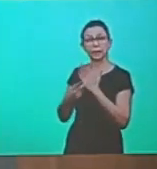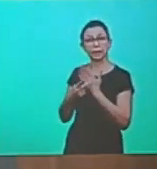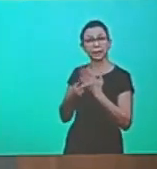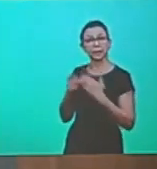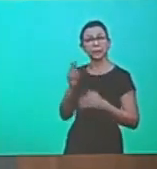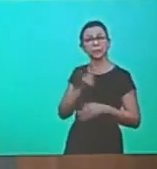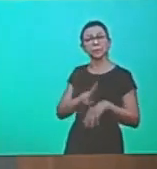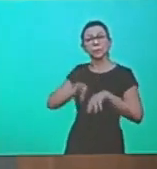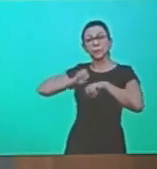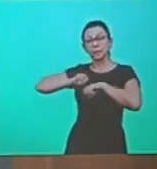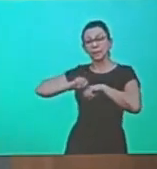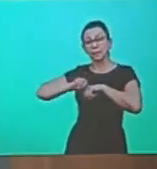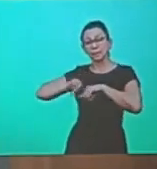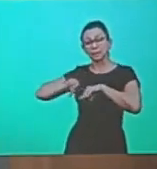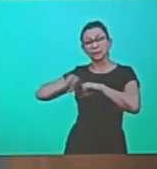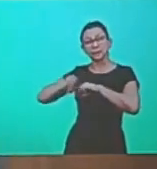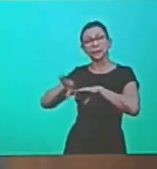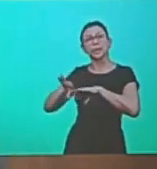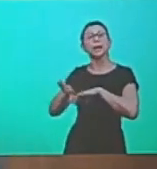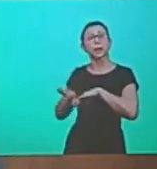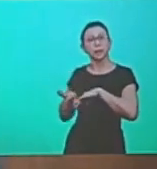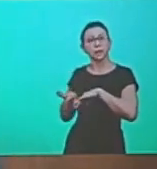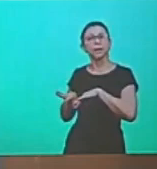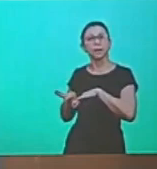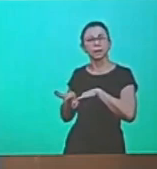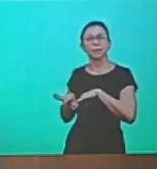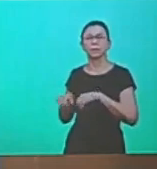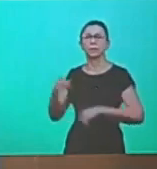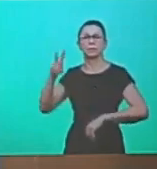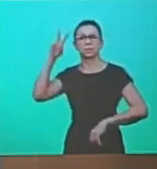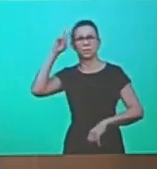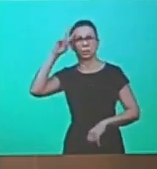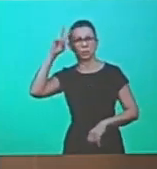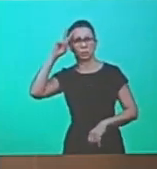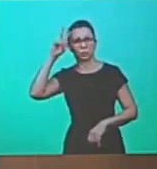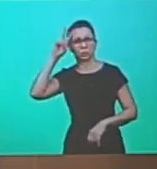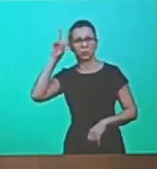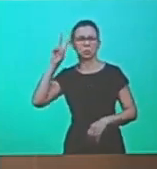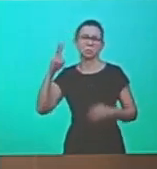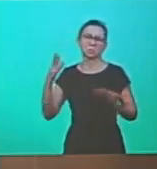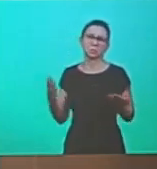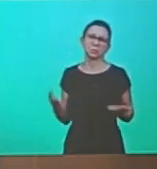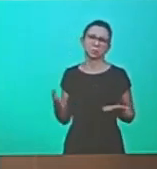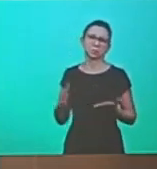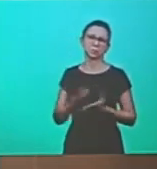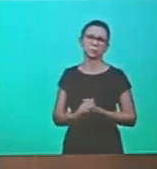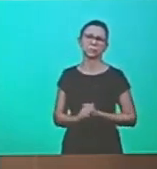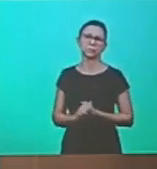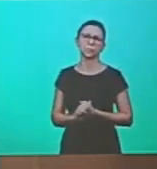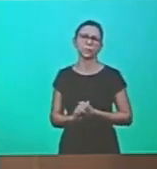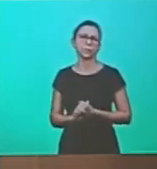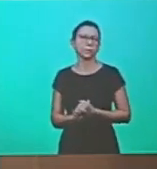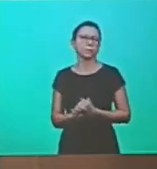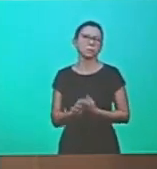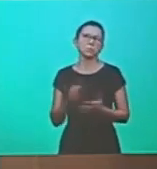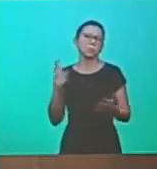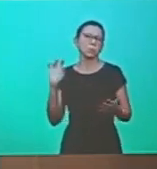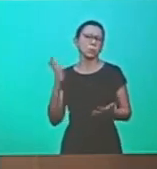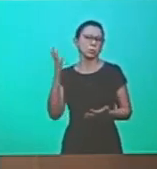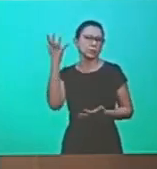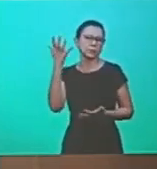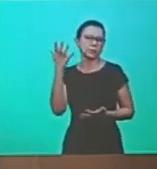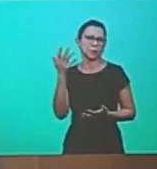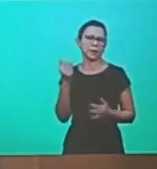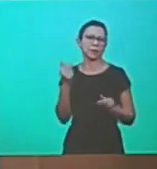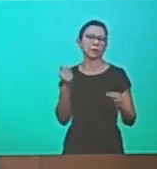what a parable is? A parable is a way that Jesus, it's a story that he used to teach the